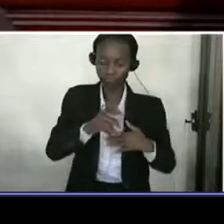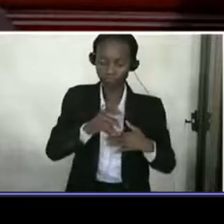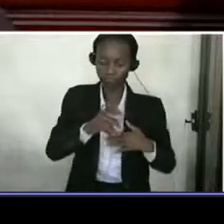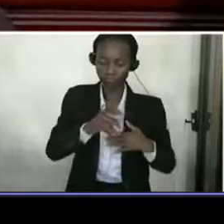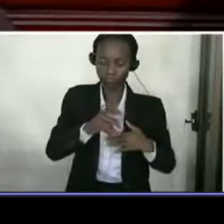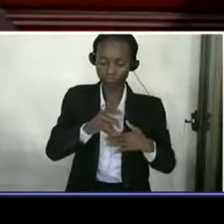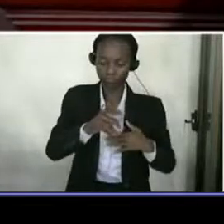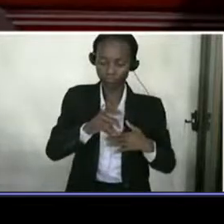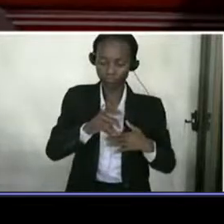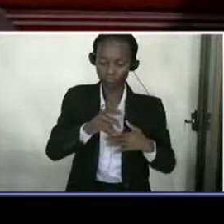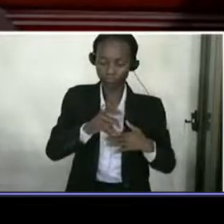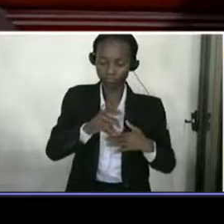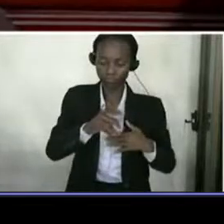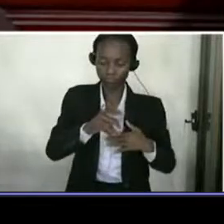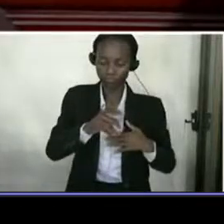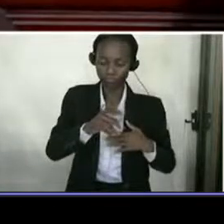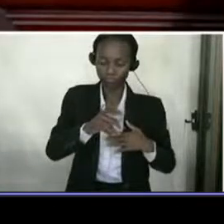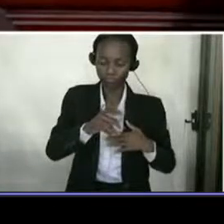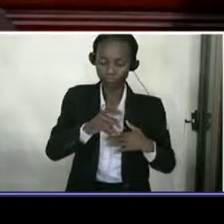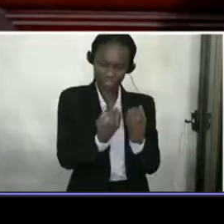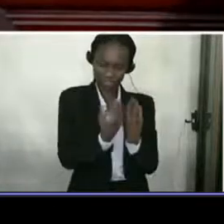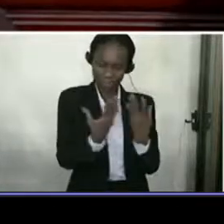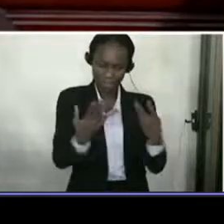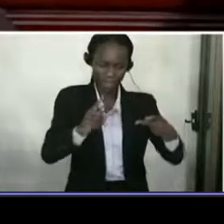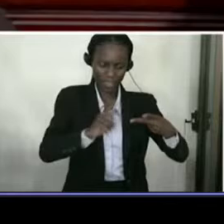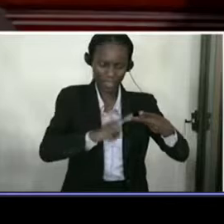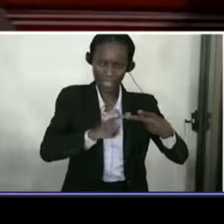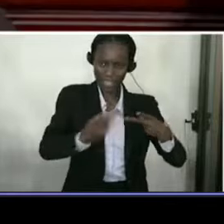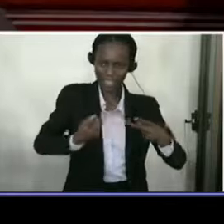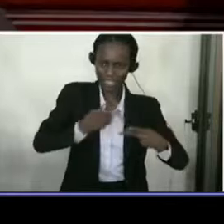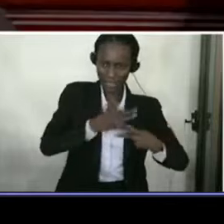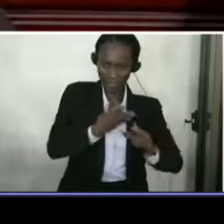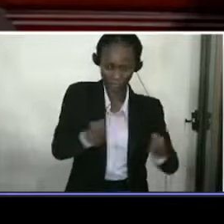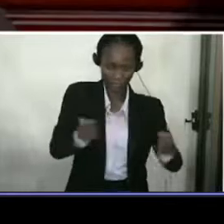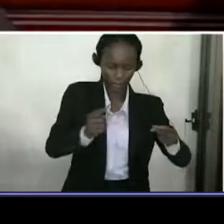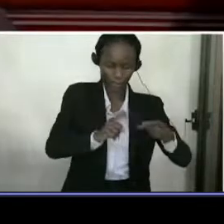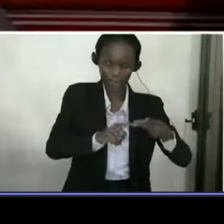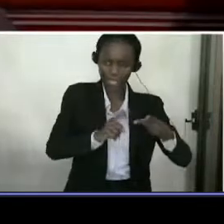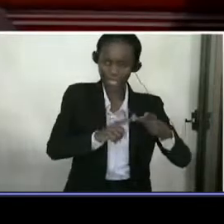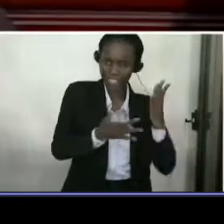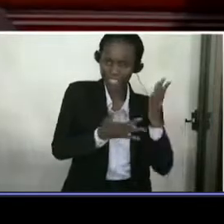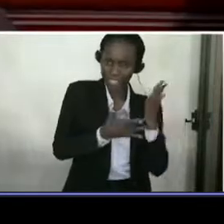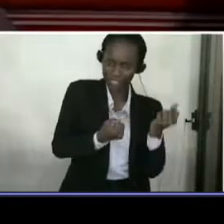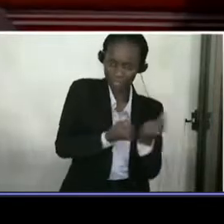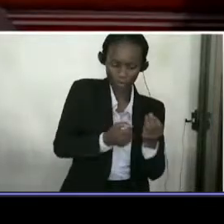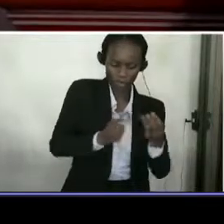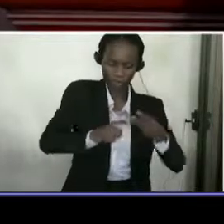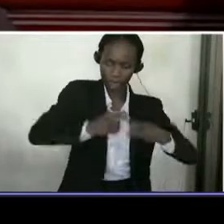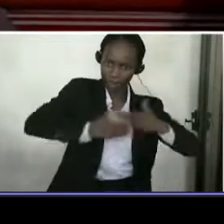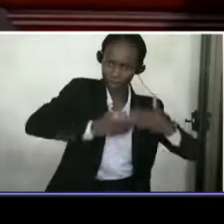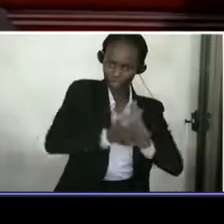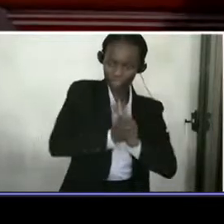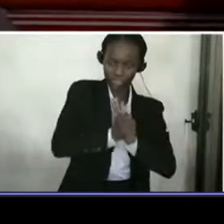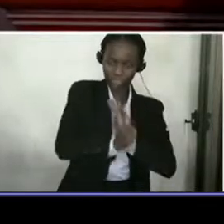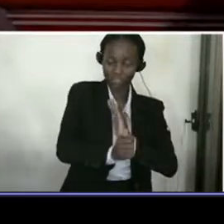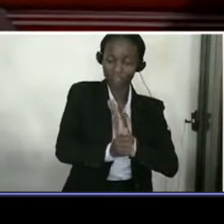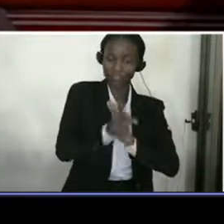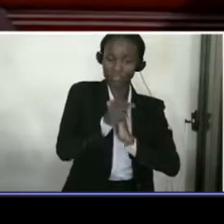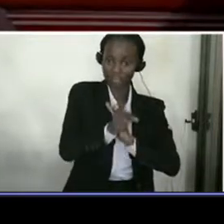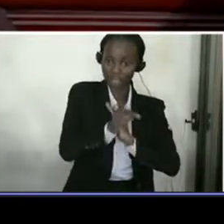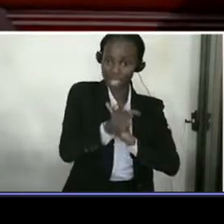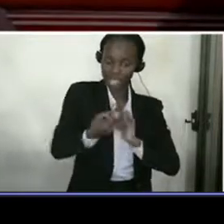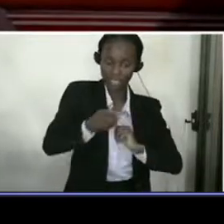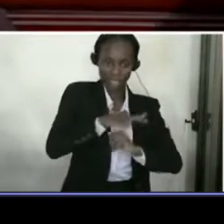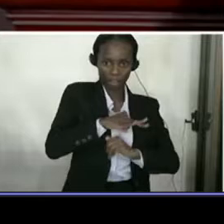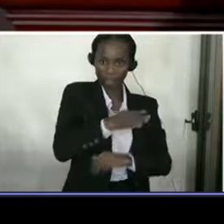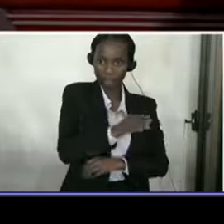which include lack of staff capacity, a lack of technical support and operational skills amongst some of their